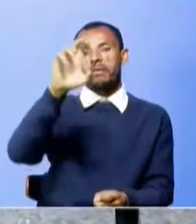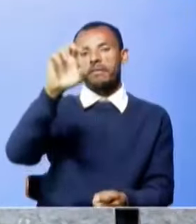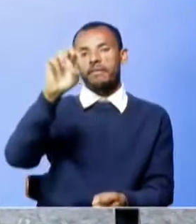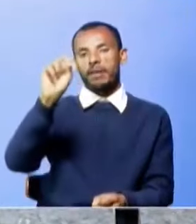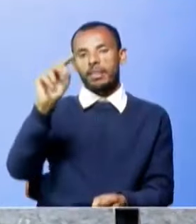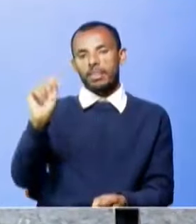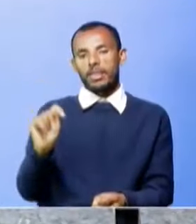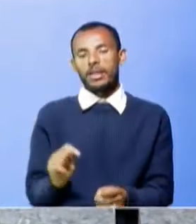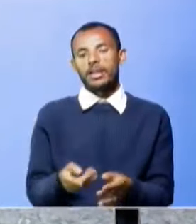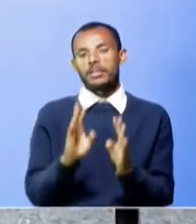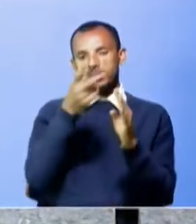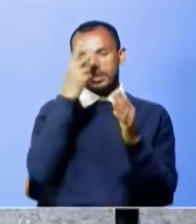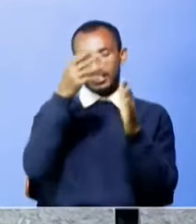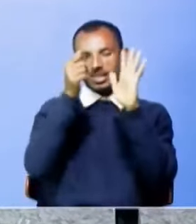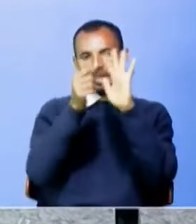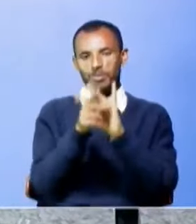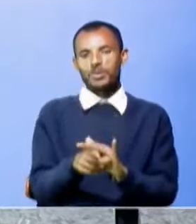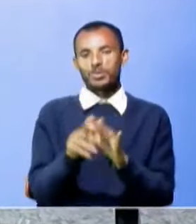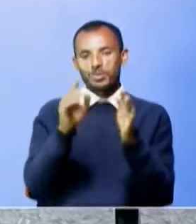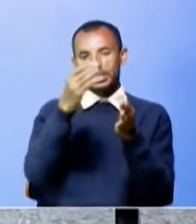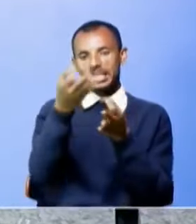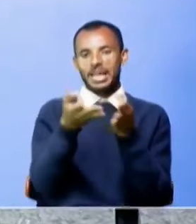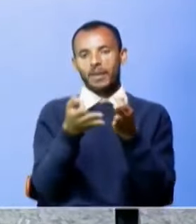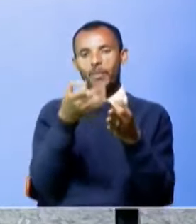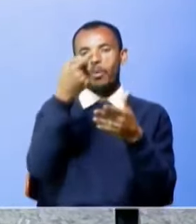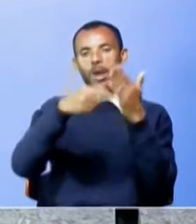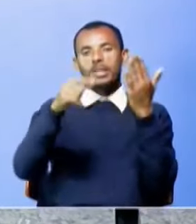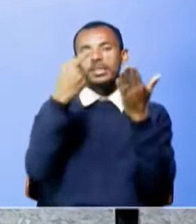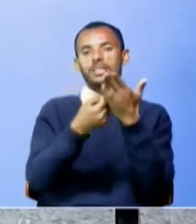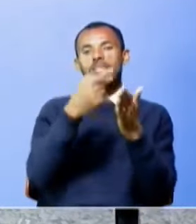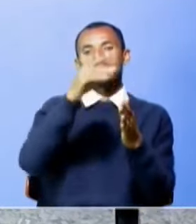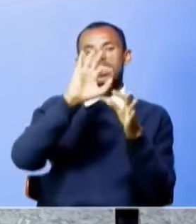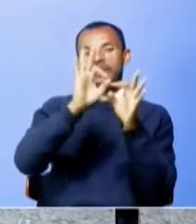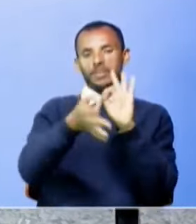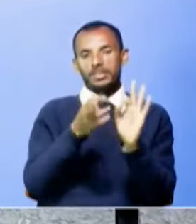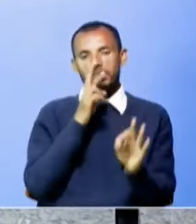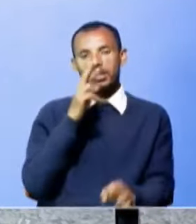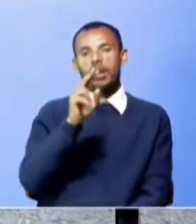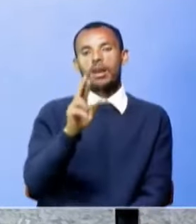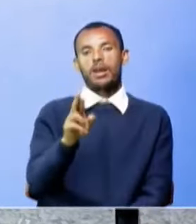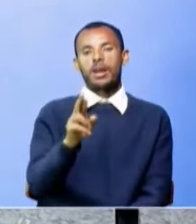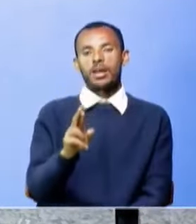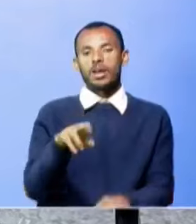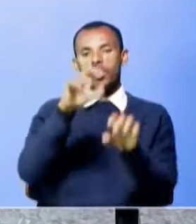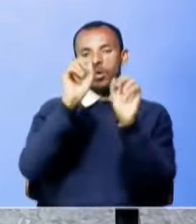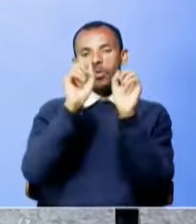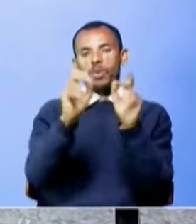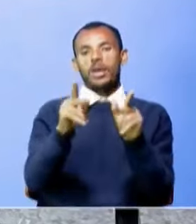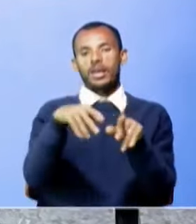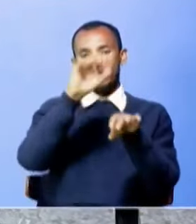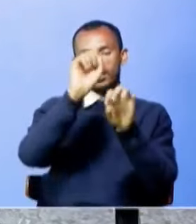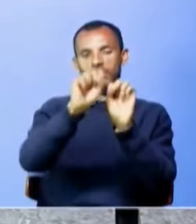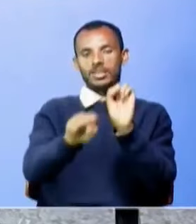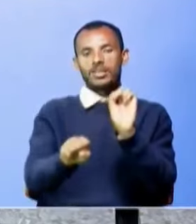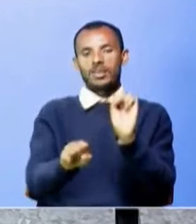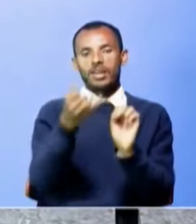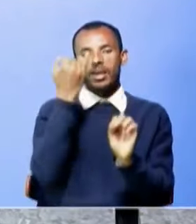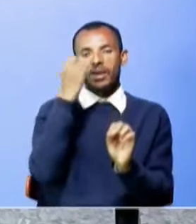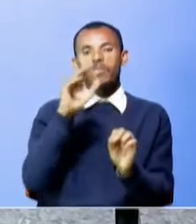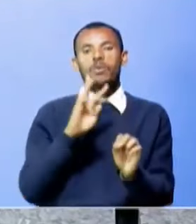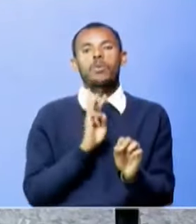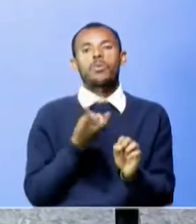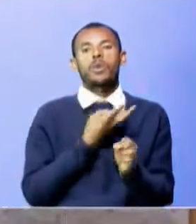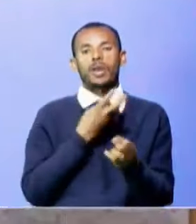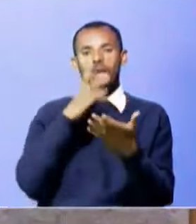take a certain example to describe what these three definitions are. Okay, so if we